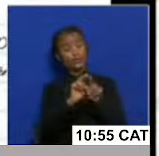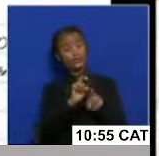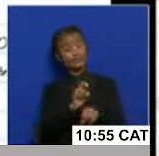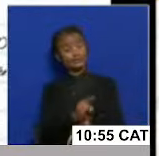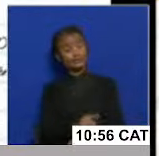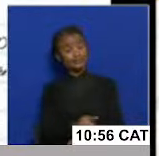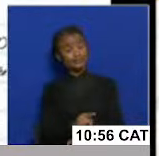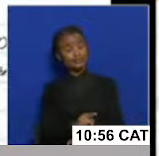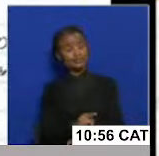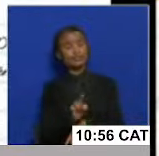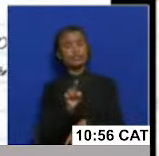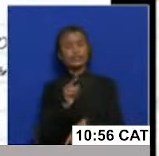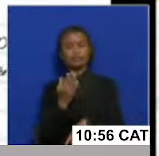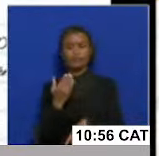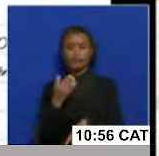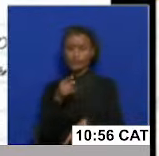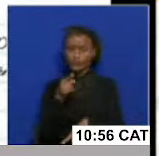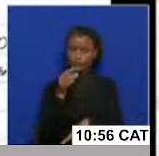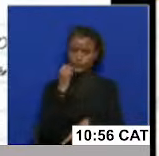to the JMPD officer is yourself,